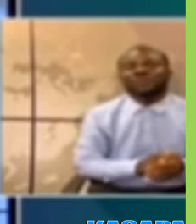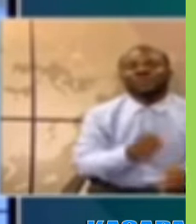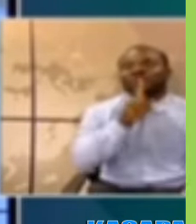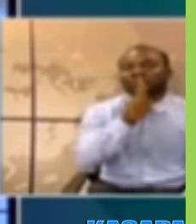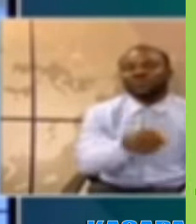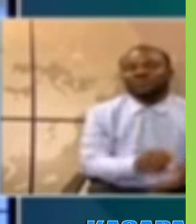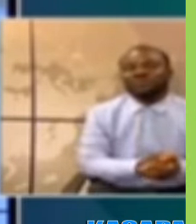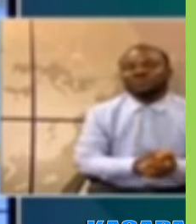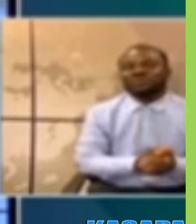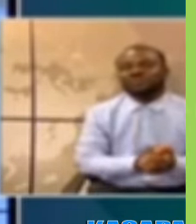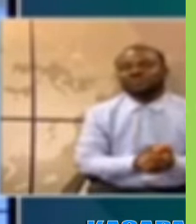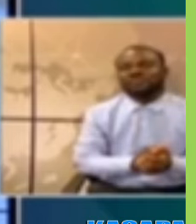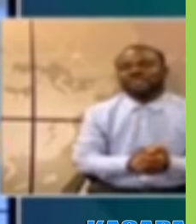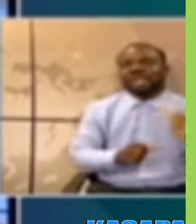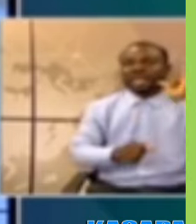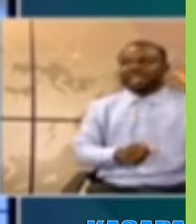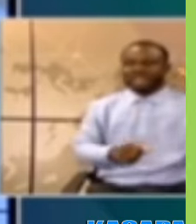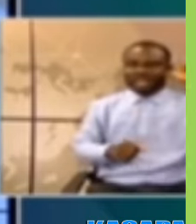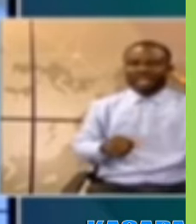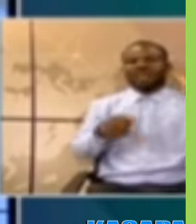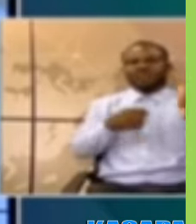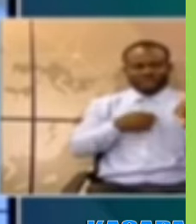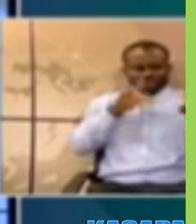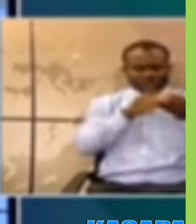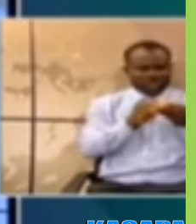Yeah. And I'm a test uncle for you. And I'm breaking news,